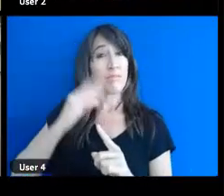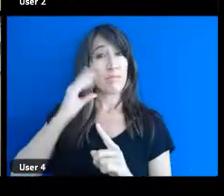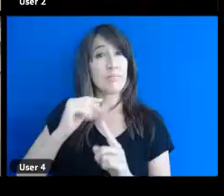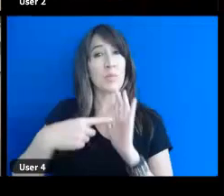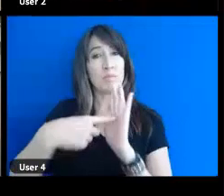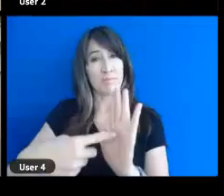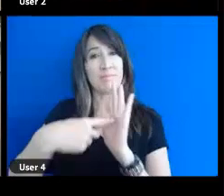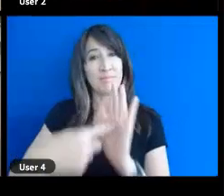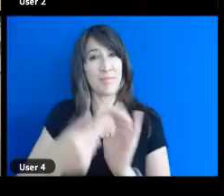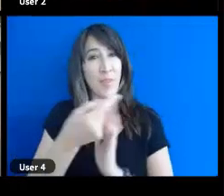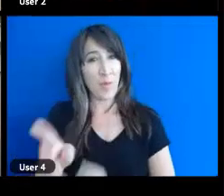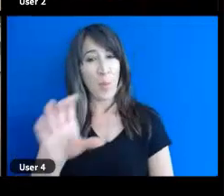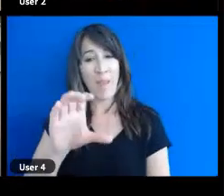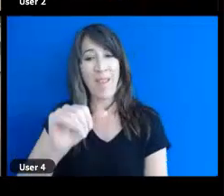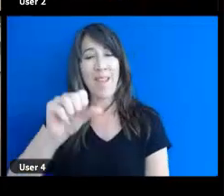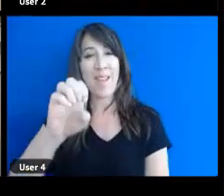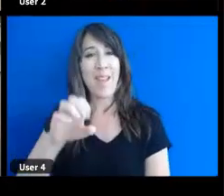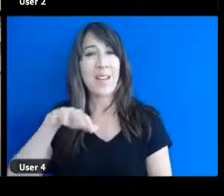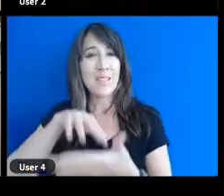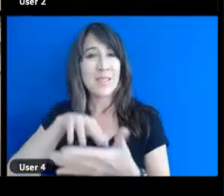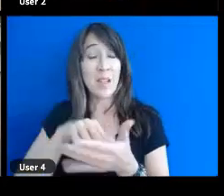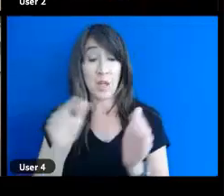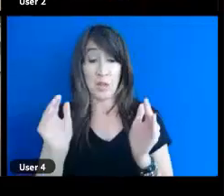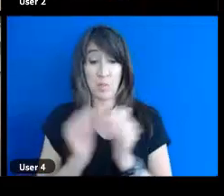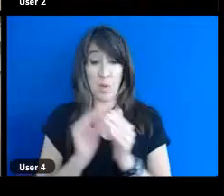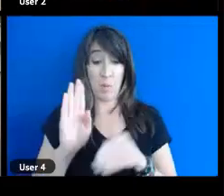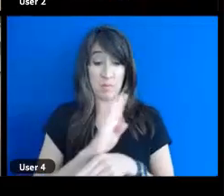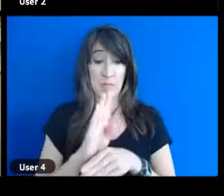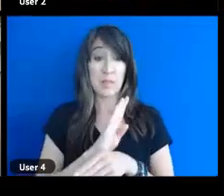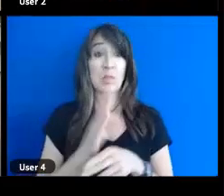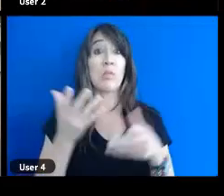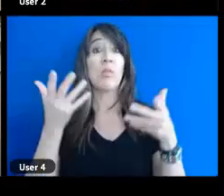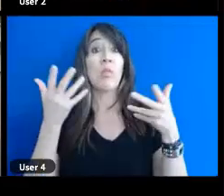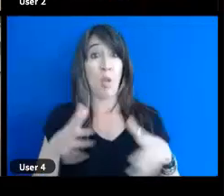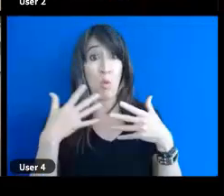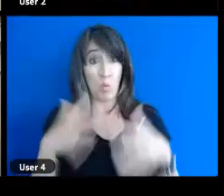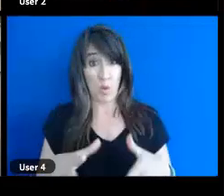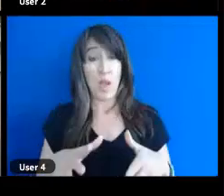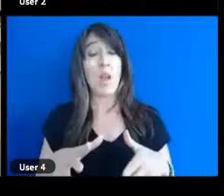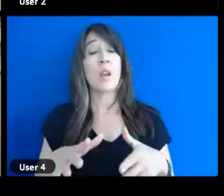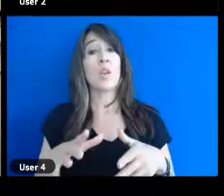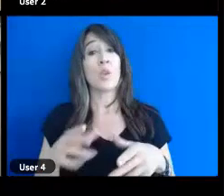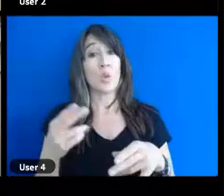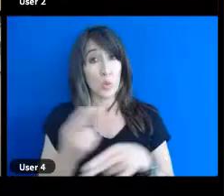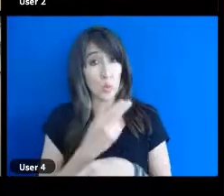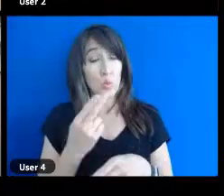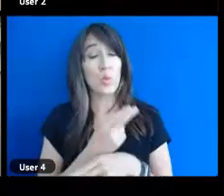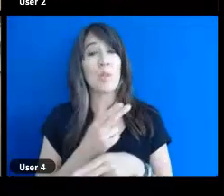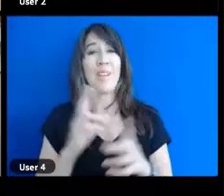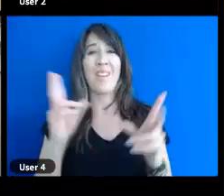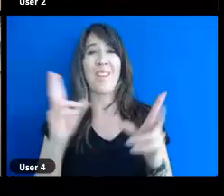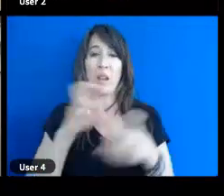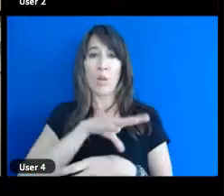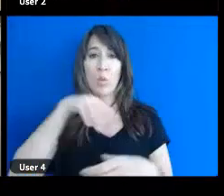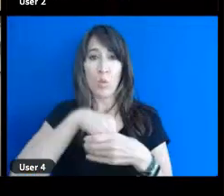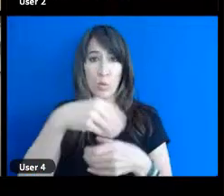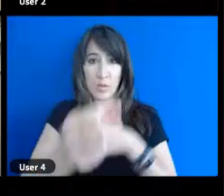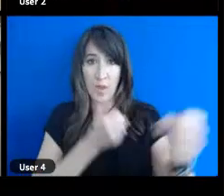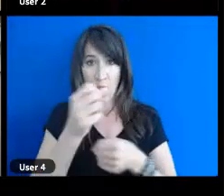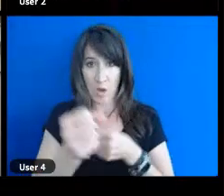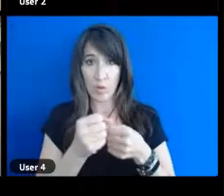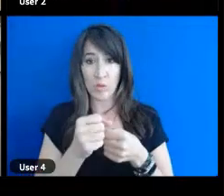resource, but we're going to go through some of the case studies of small businesses that are already practicing